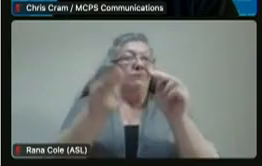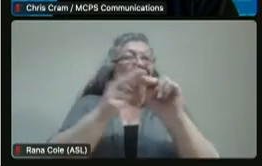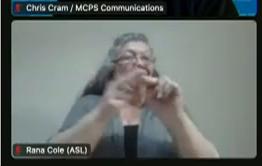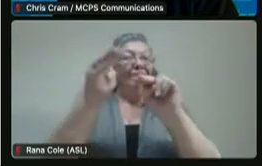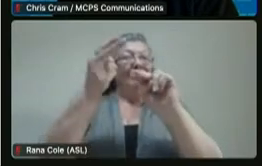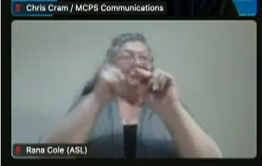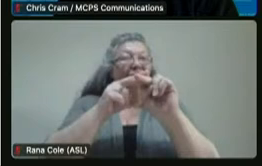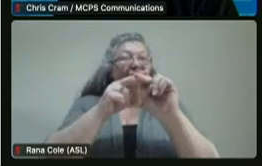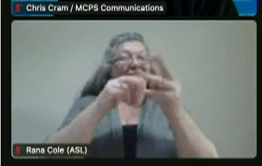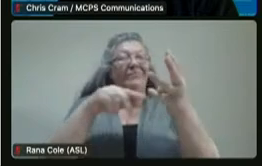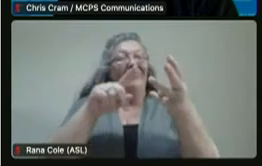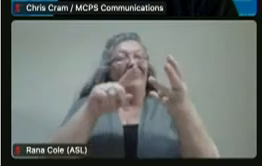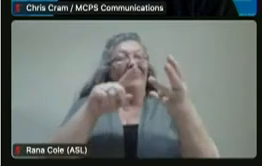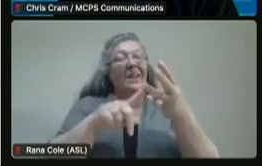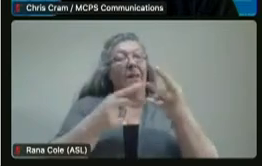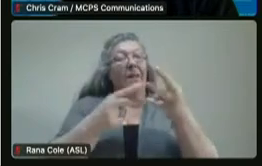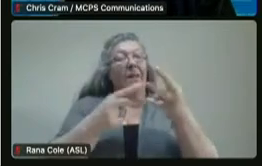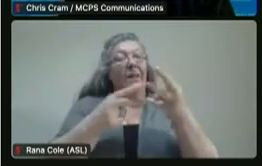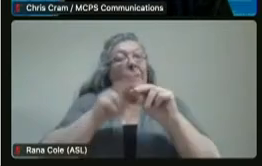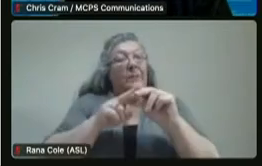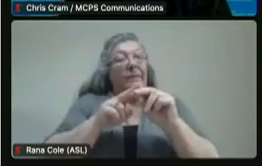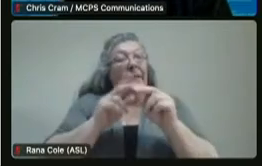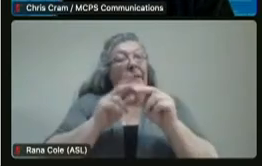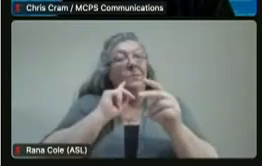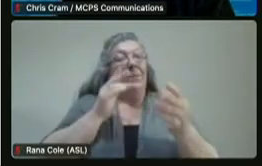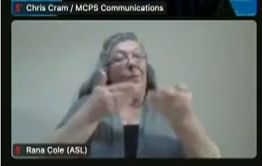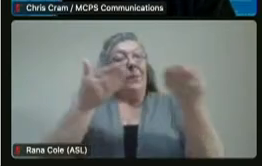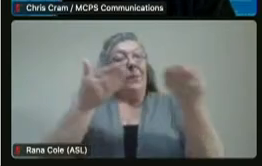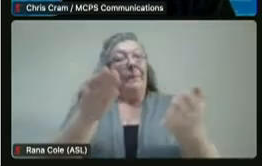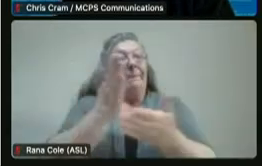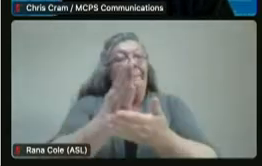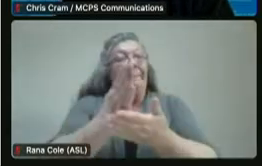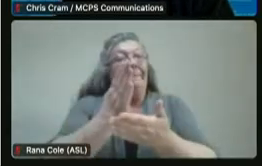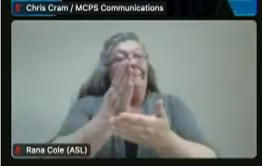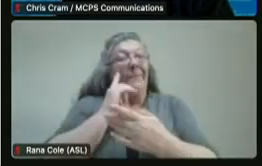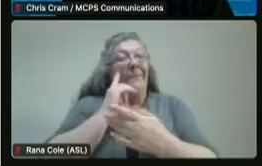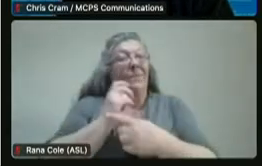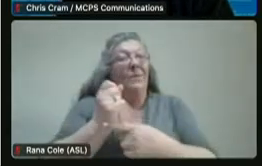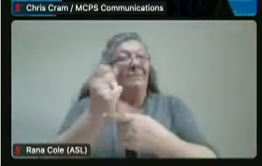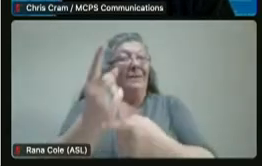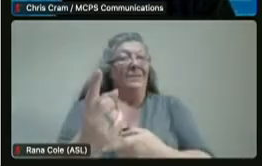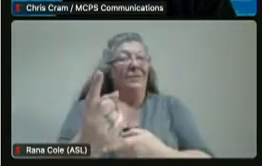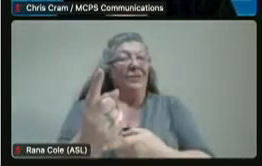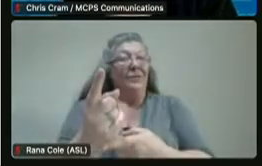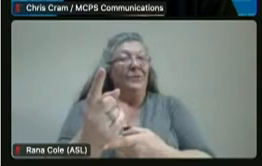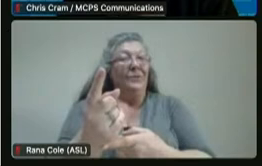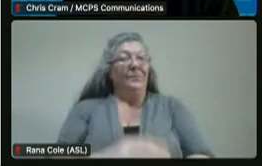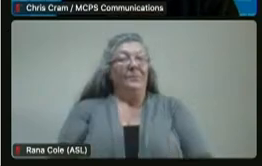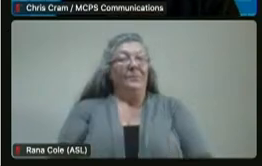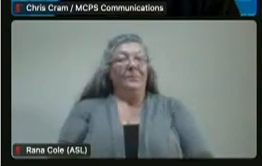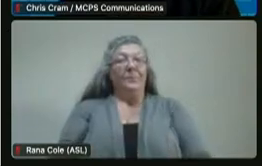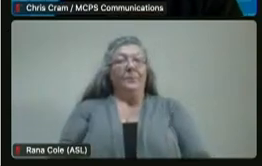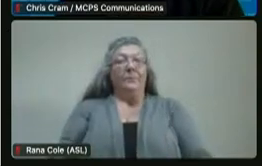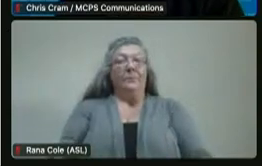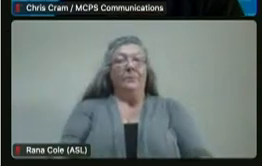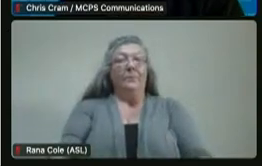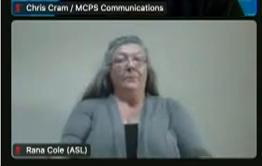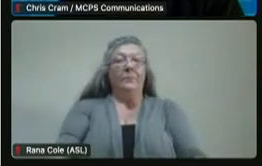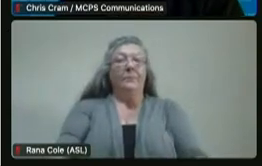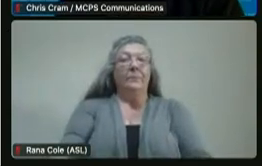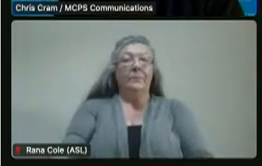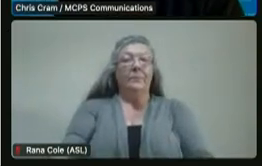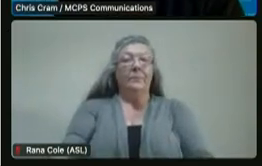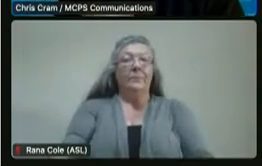we arrive at the recommended budget for next year, as the superintendent was discussing earlier. And so I will